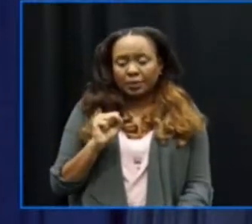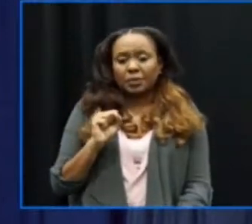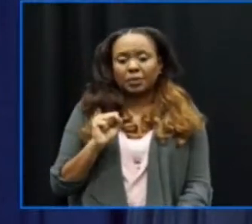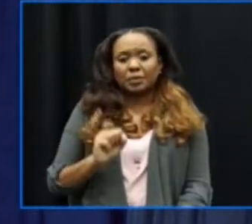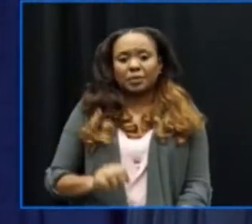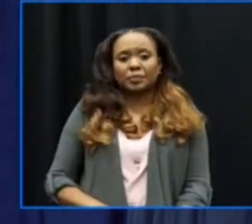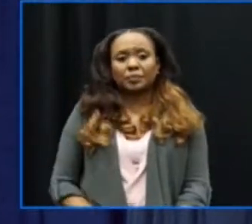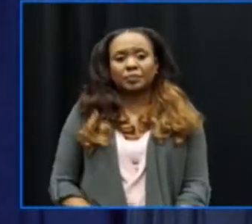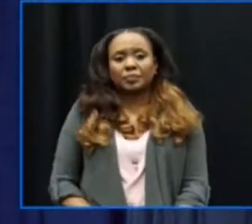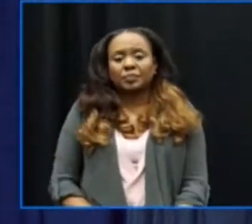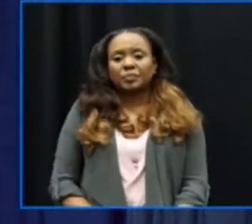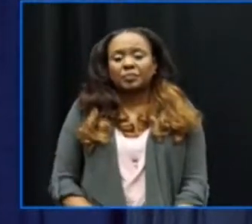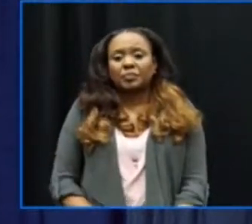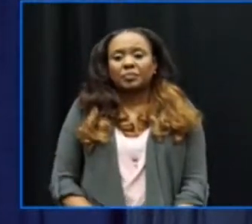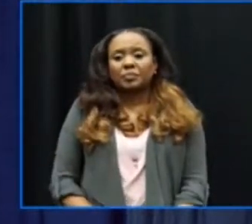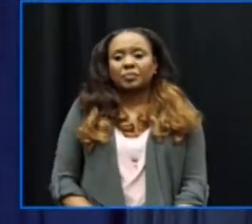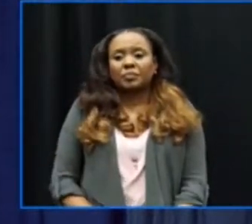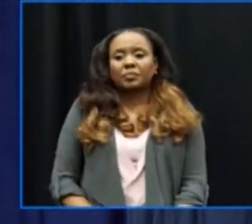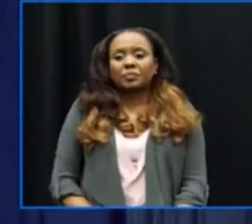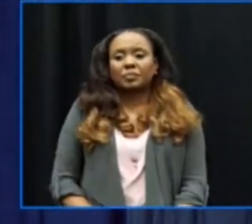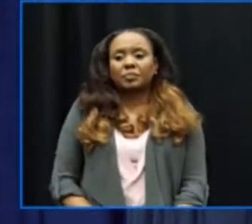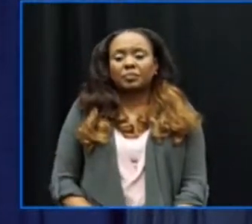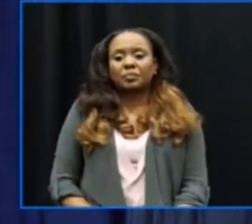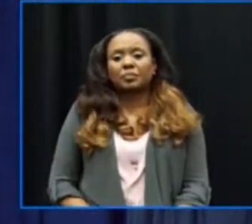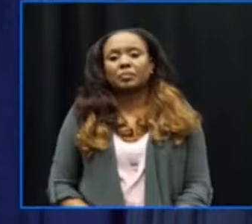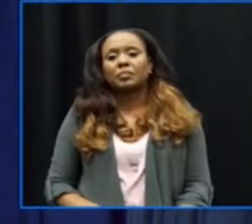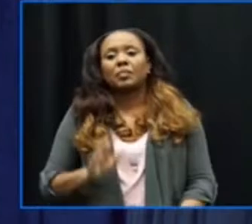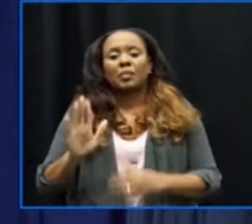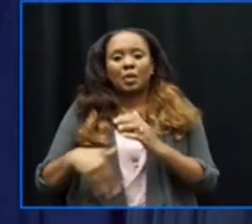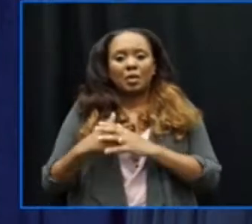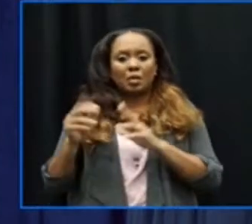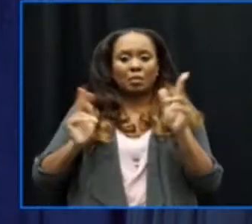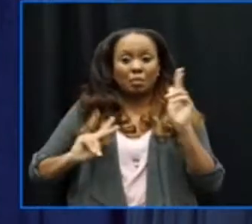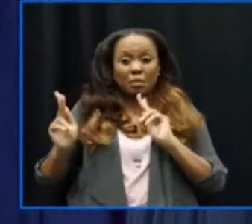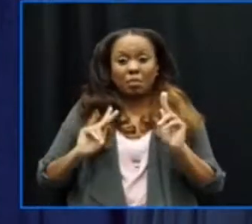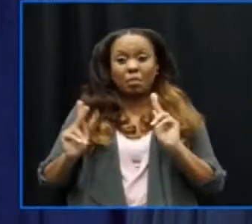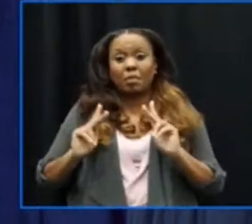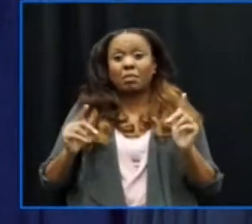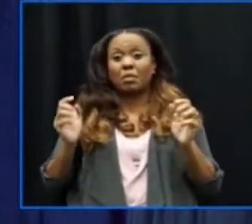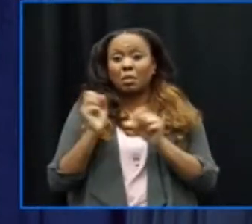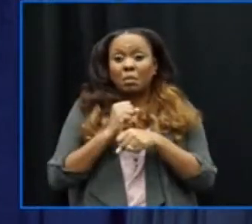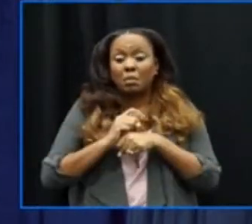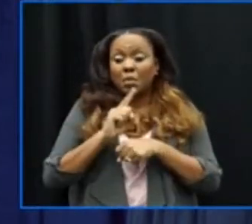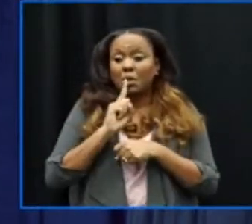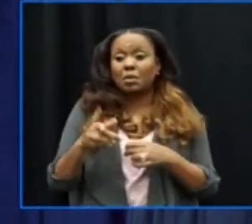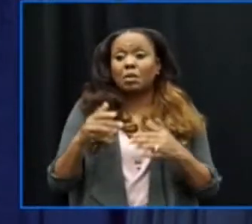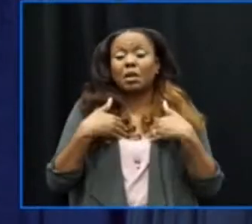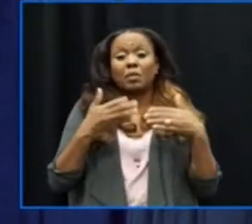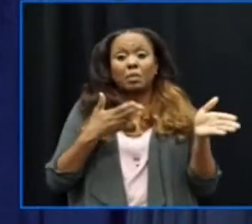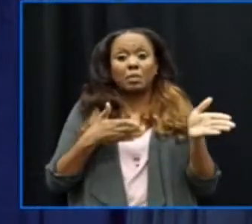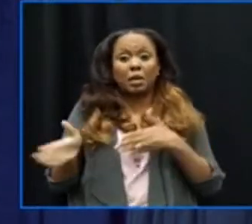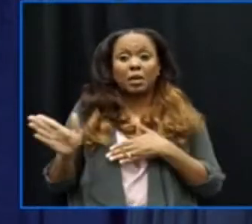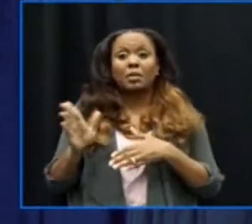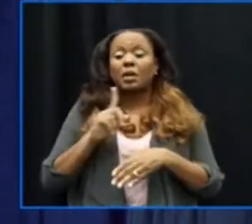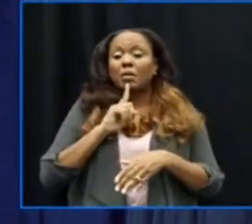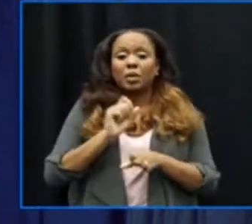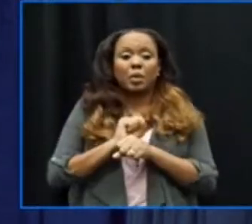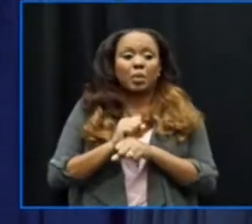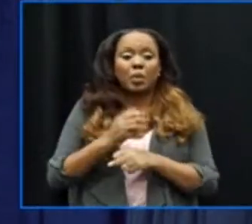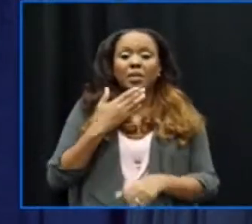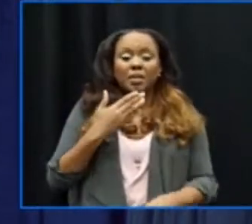all the stakeholders to make sure that we have a plan that is worthy. Thank you.